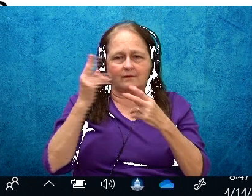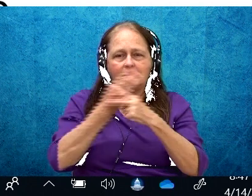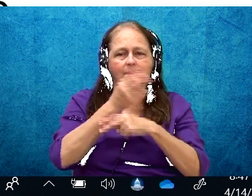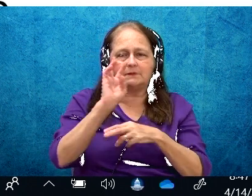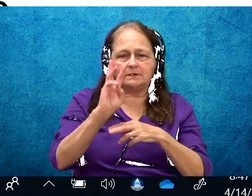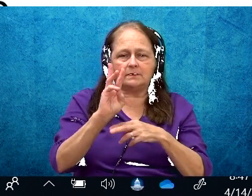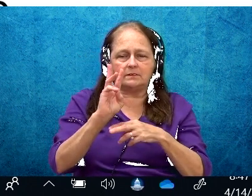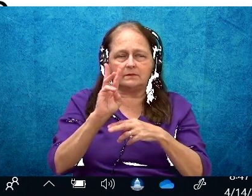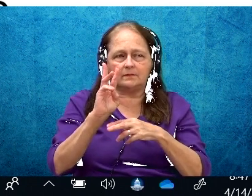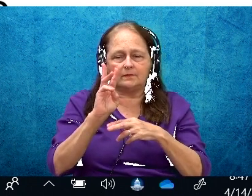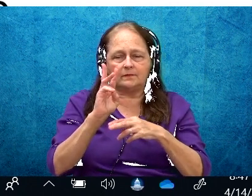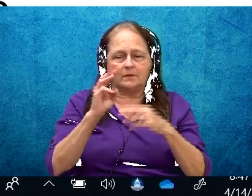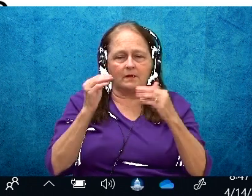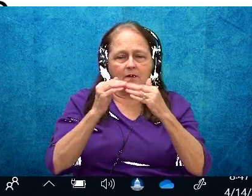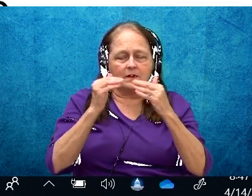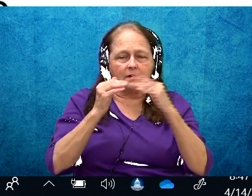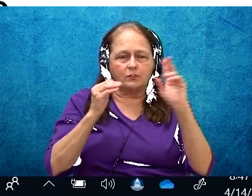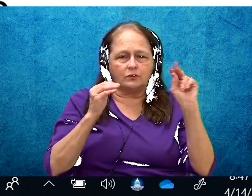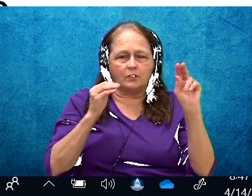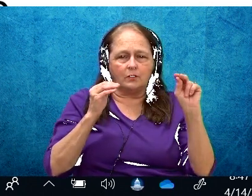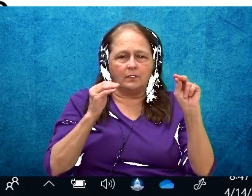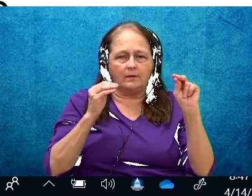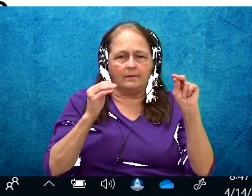6, which equals 30,